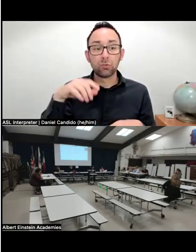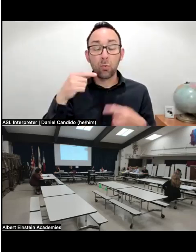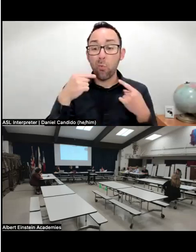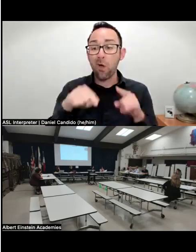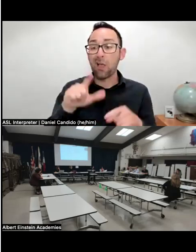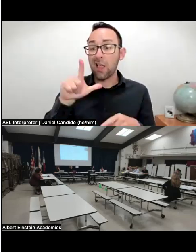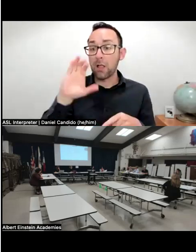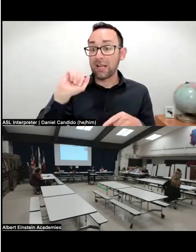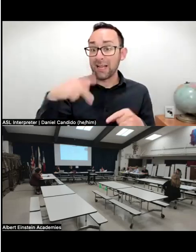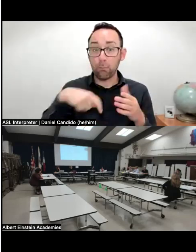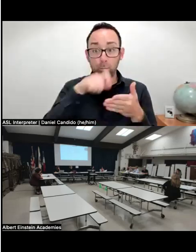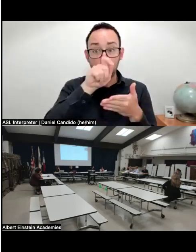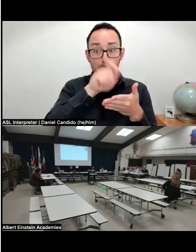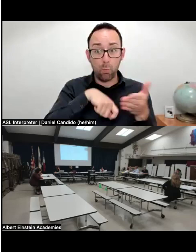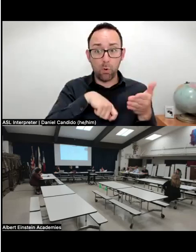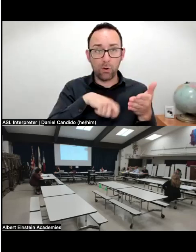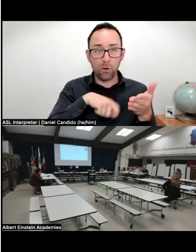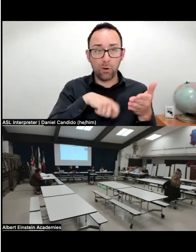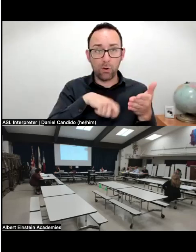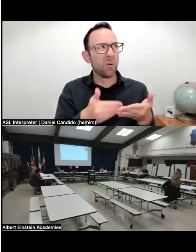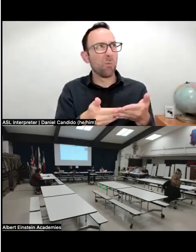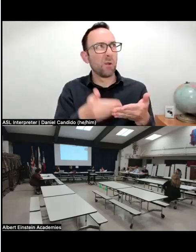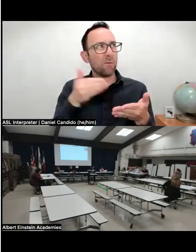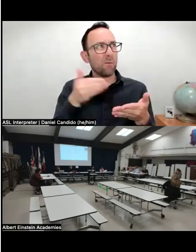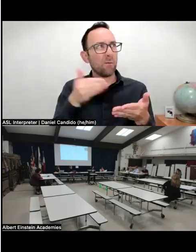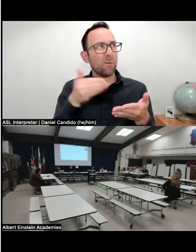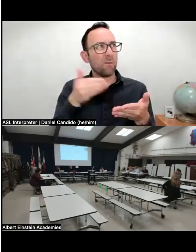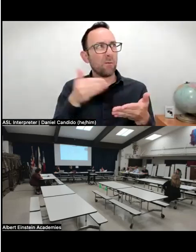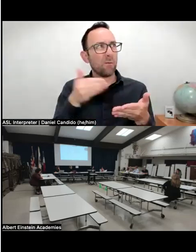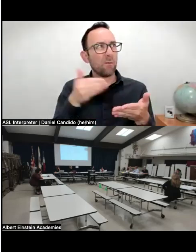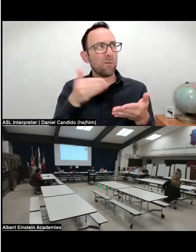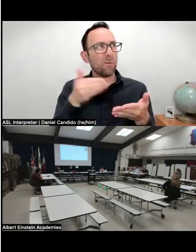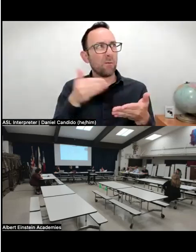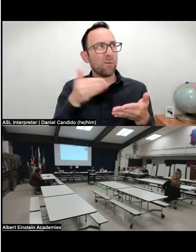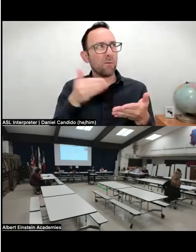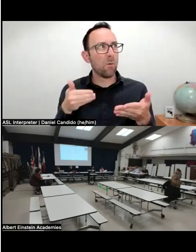before it actually started to be written, the SSC would have recommendations. It would be